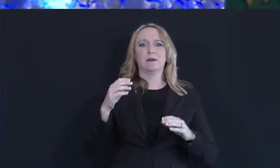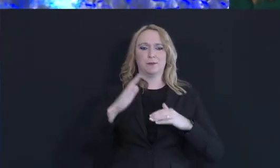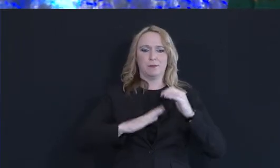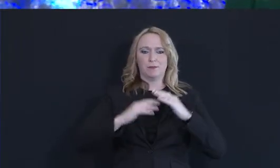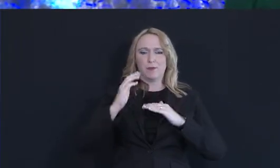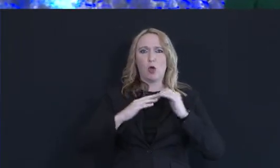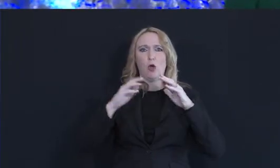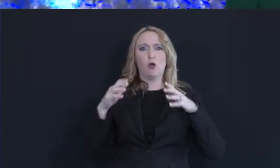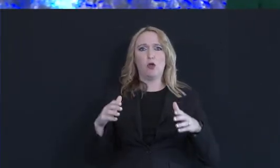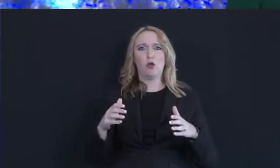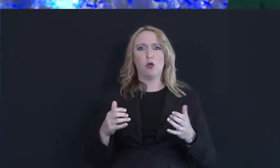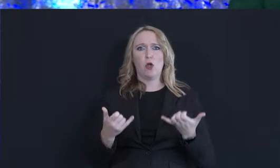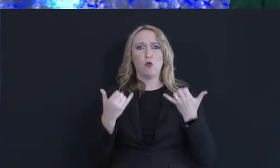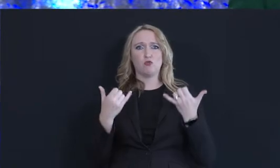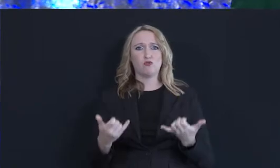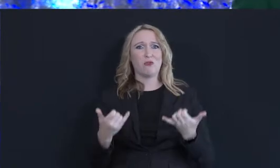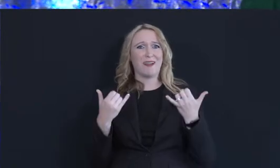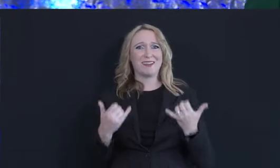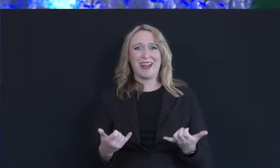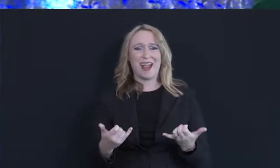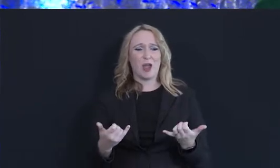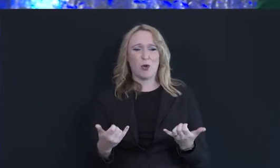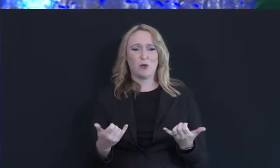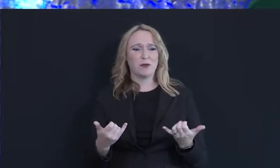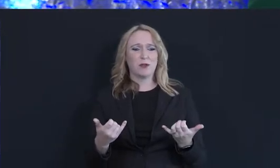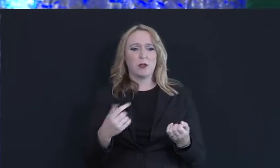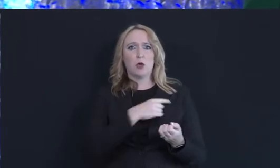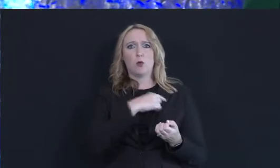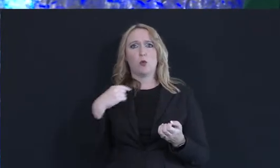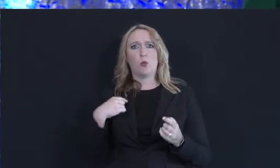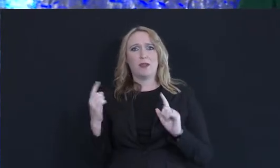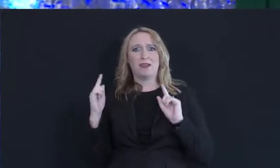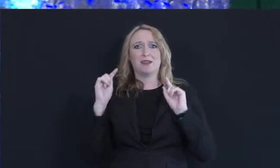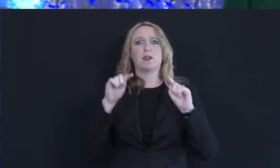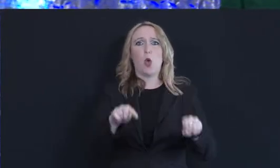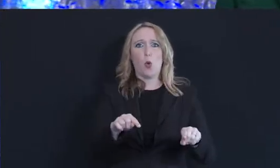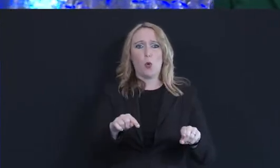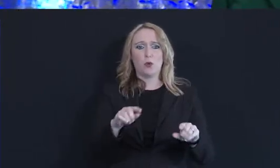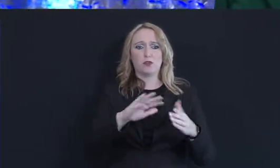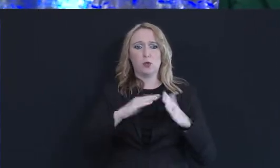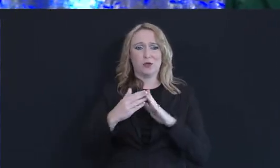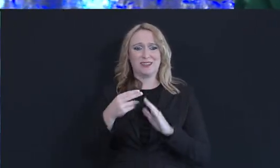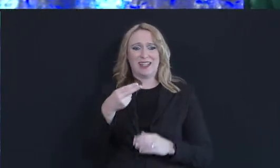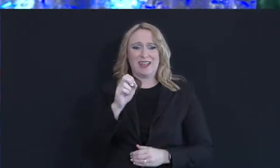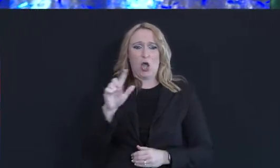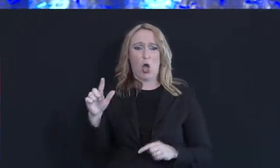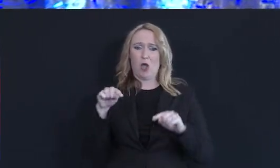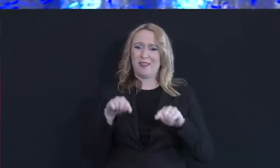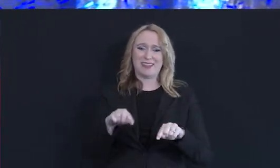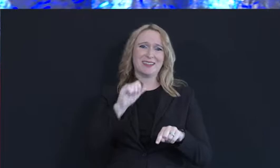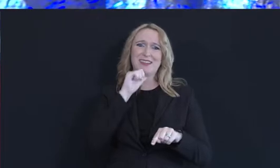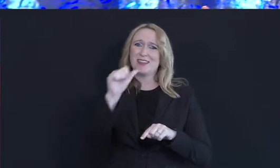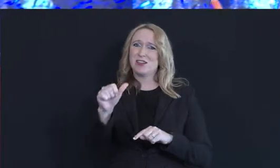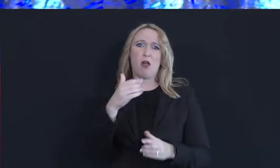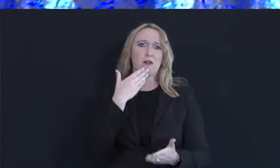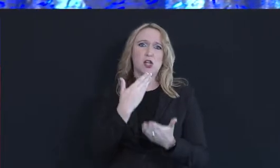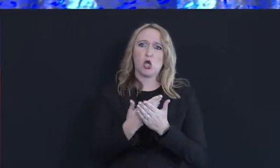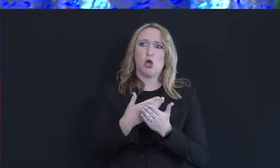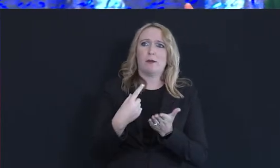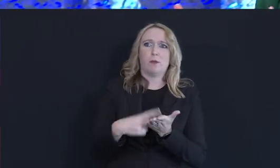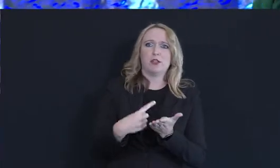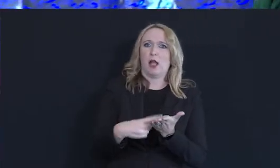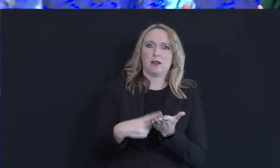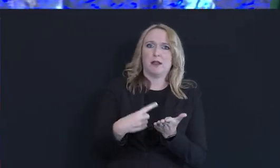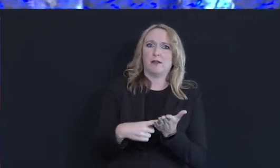not a place that really endears a sense of innovation and opportunity if you've been down there and sometimes I've really worried that really great